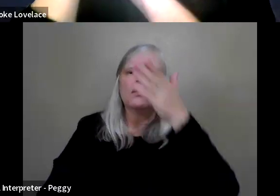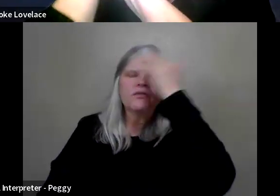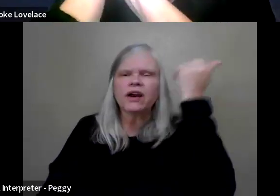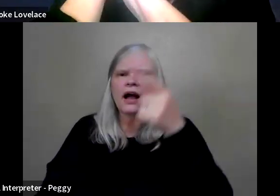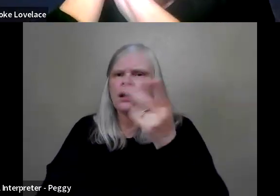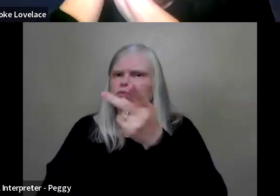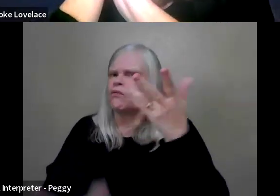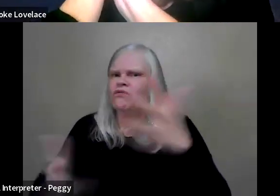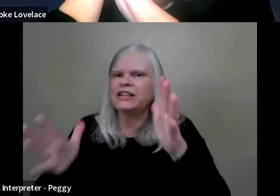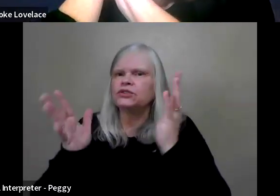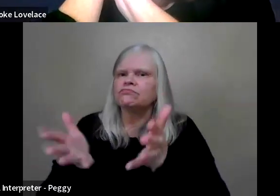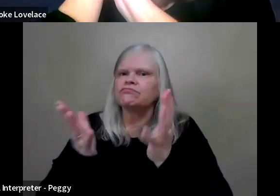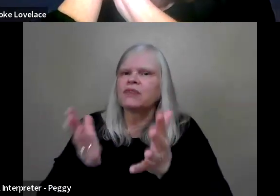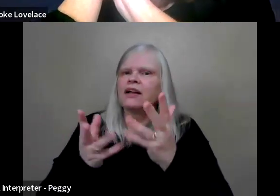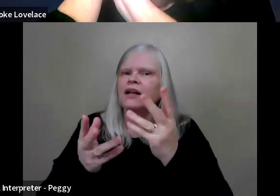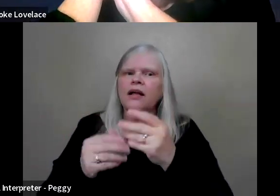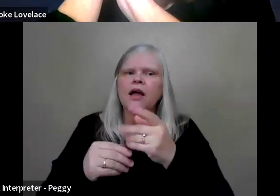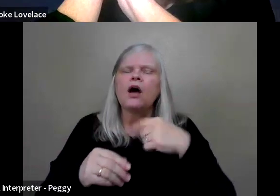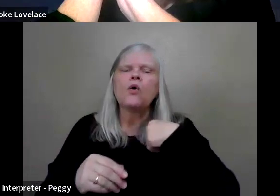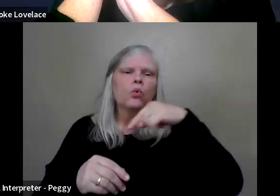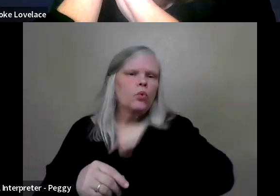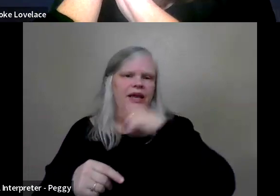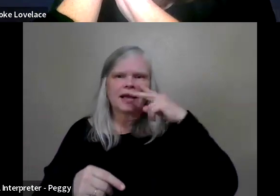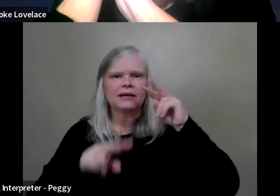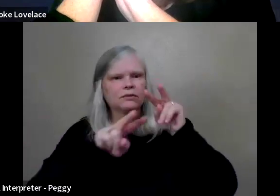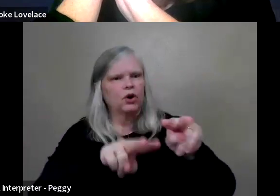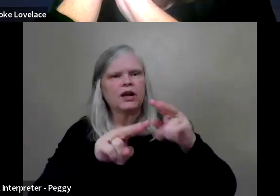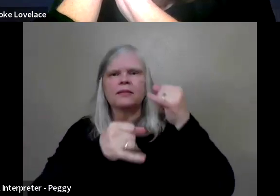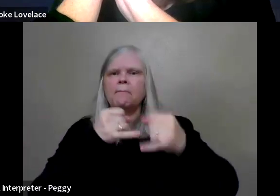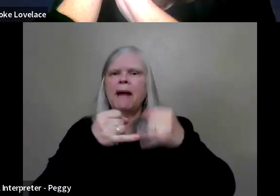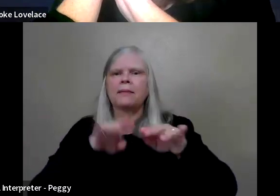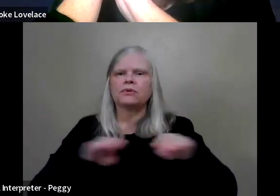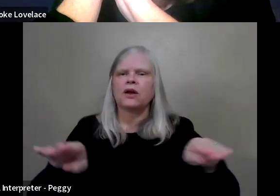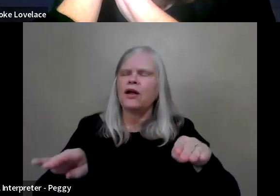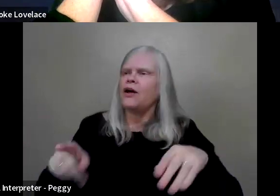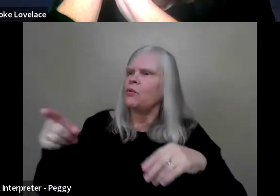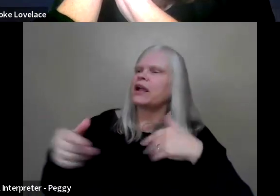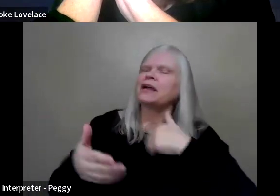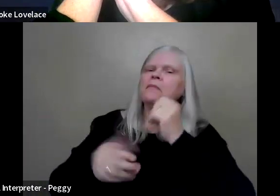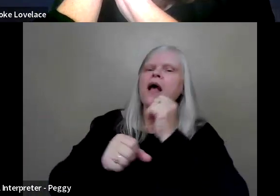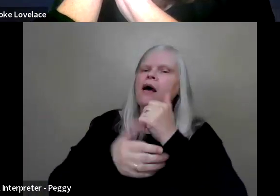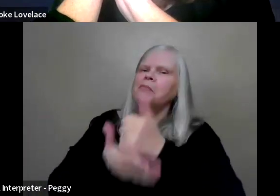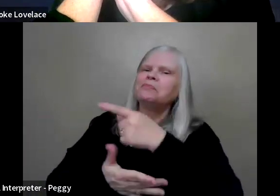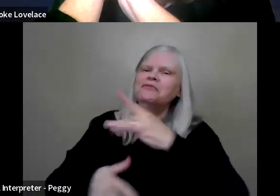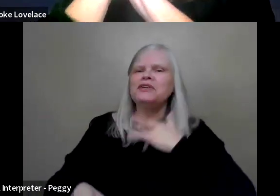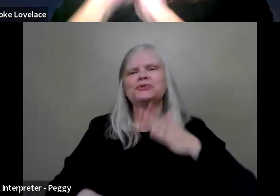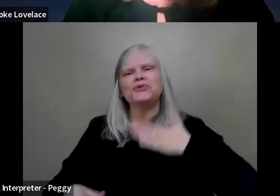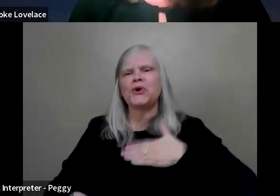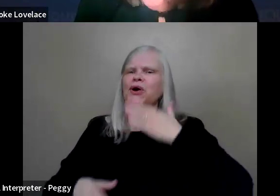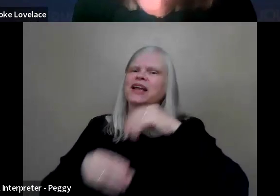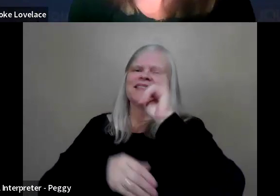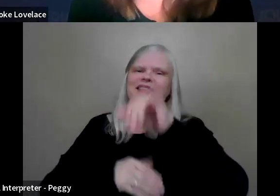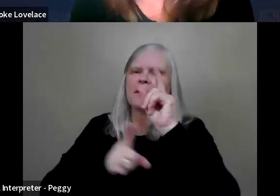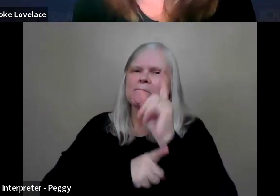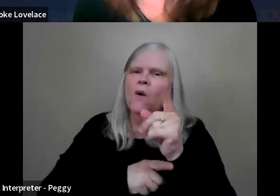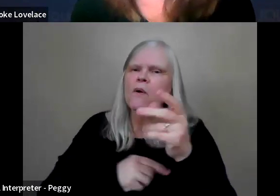can still connect to those bottom bookshelves. We can still make that person feel joy in the moment, and